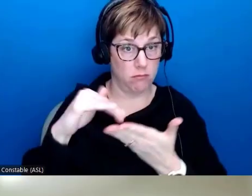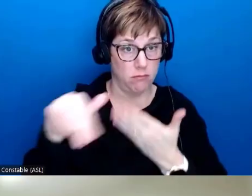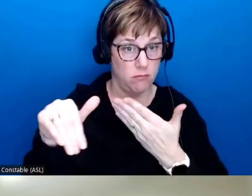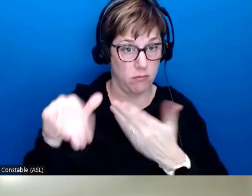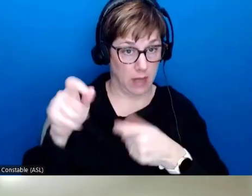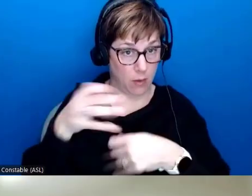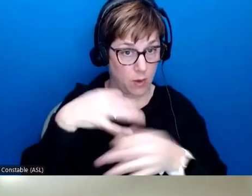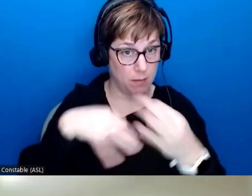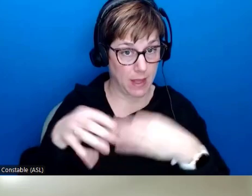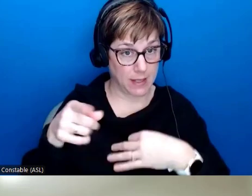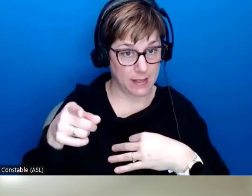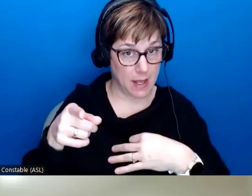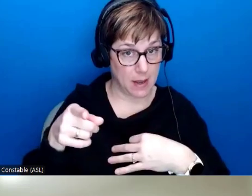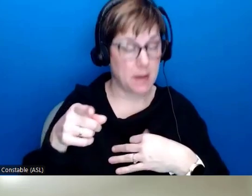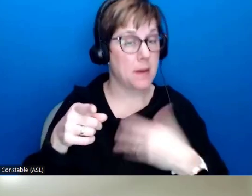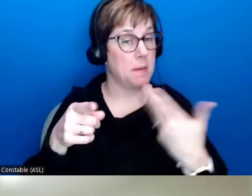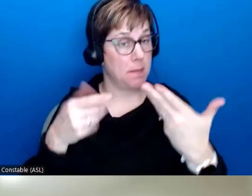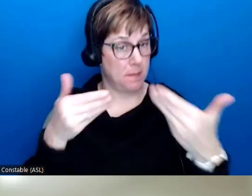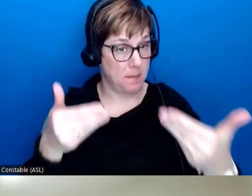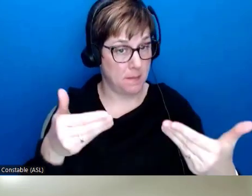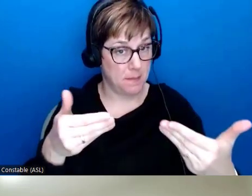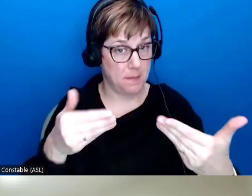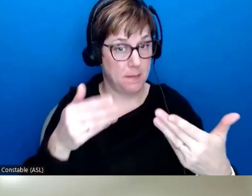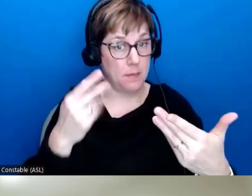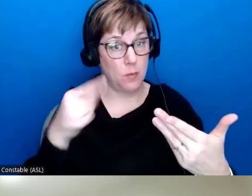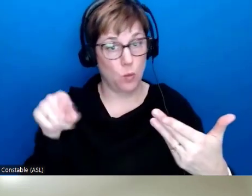Let's launch that, see what the audience thinks.